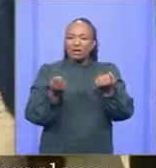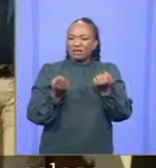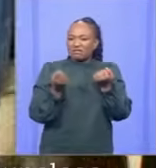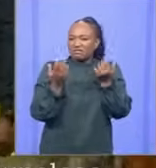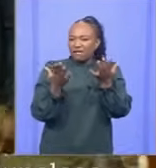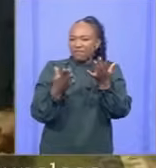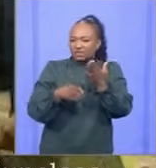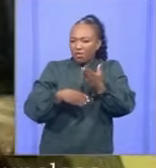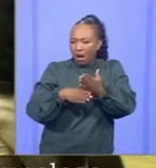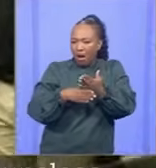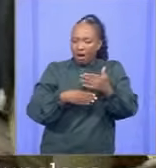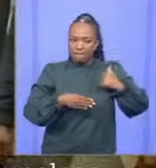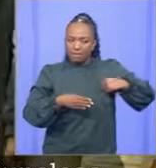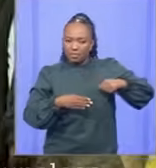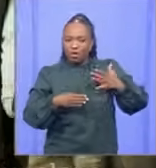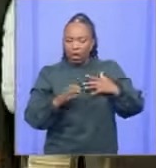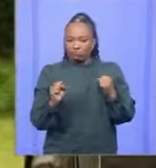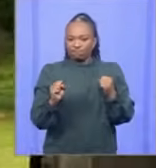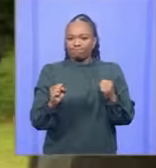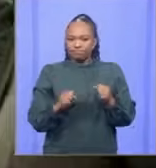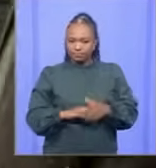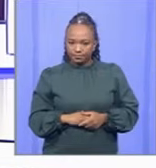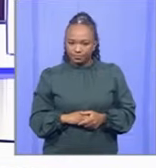mo go bommasepala.